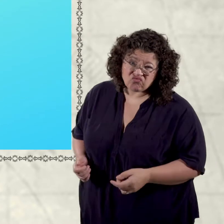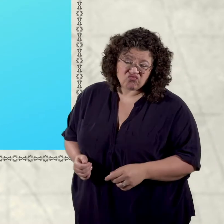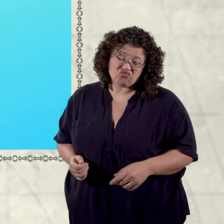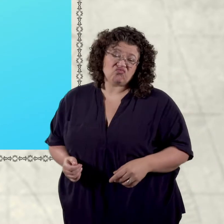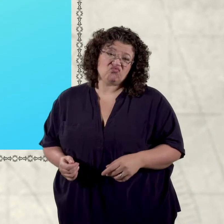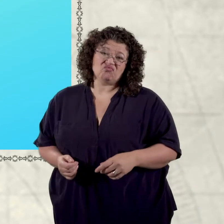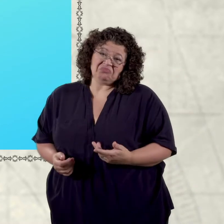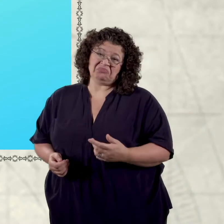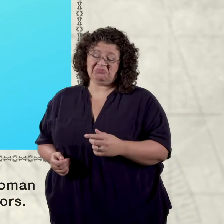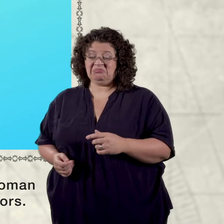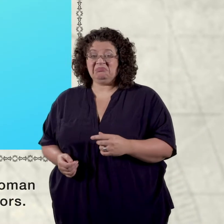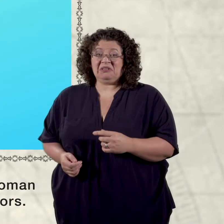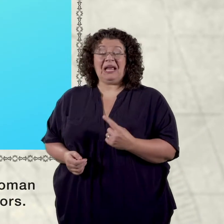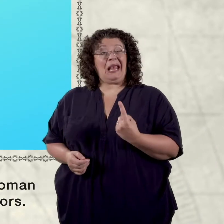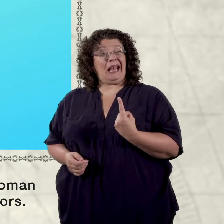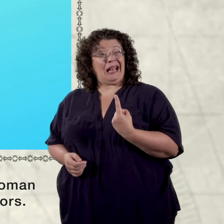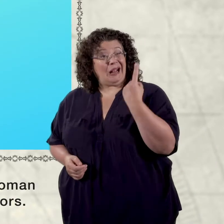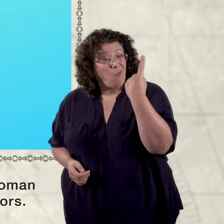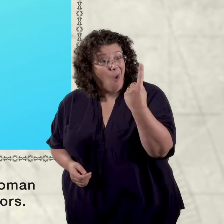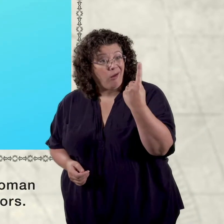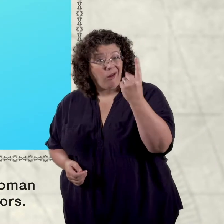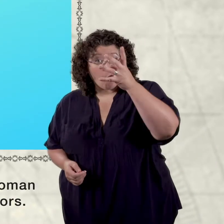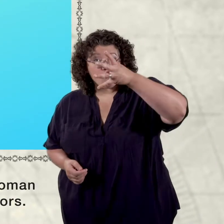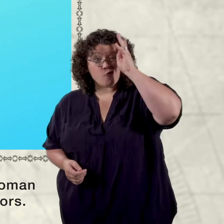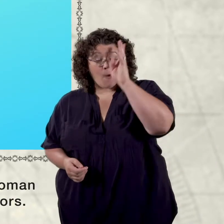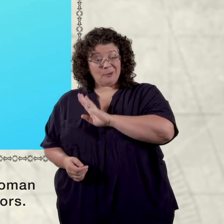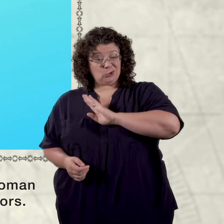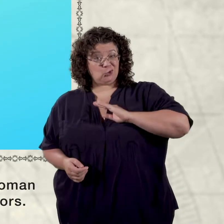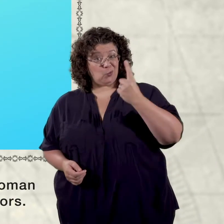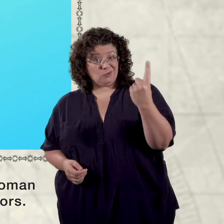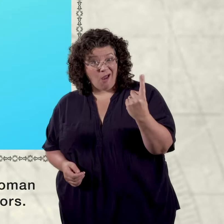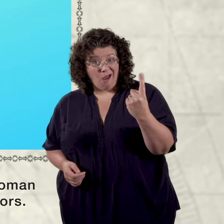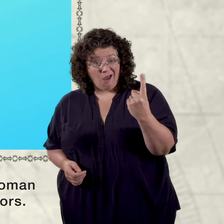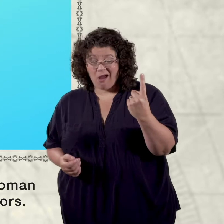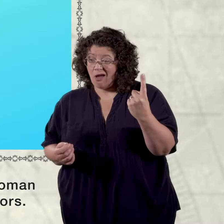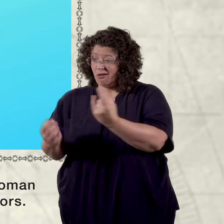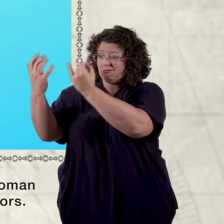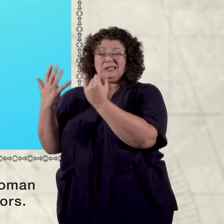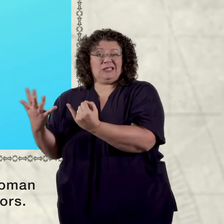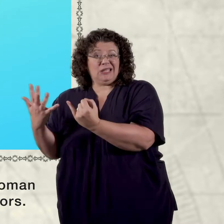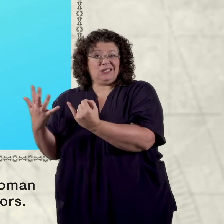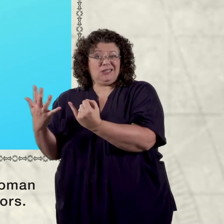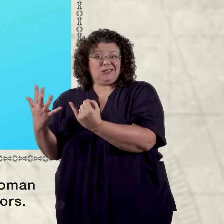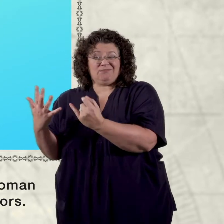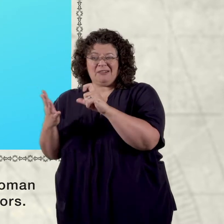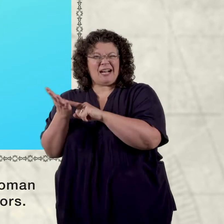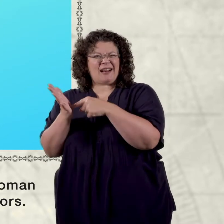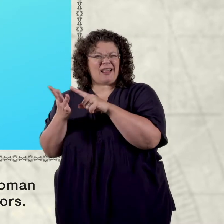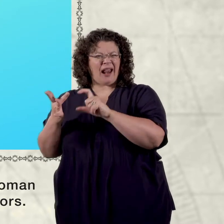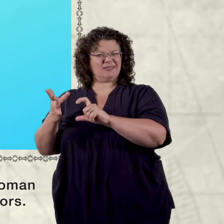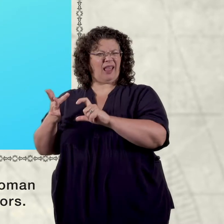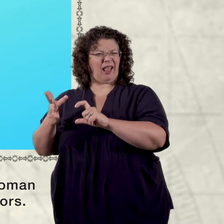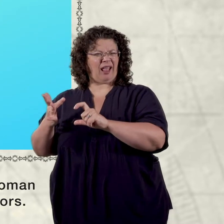No. Because by now, for every single Roman soldier, there were